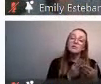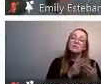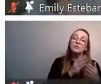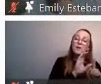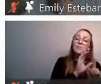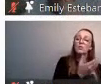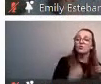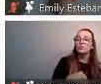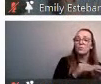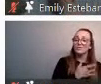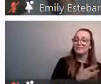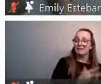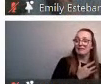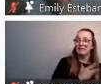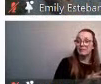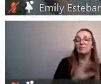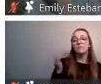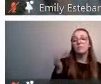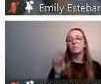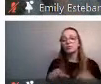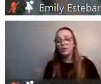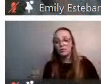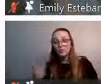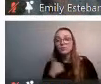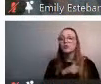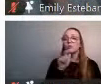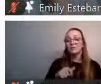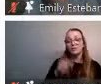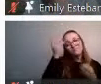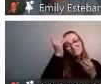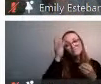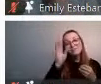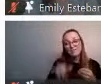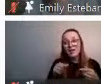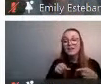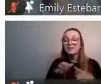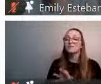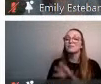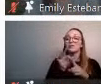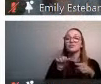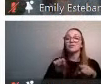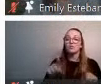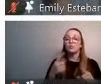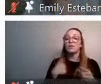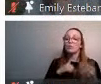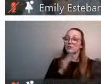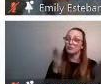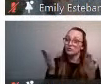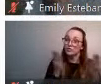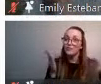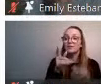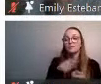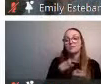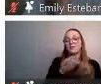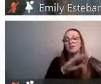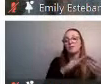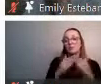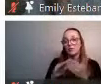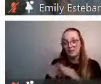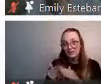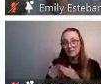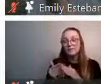than other cultures, and we should definitely keep that in mind, especially when we serve specific communities. So just kind